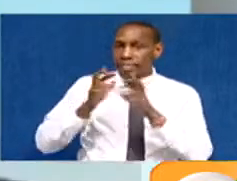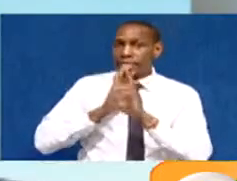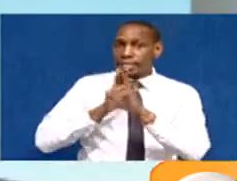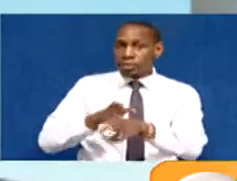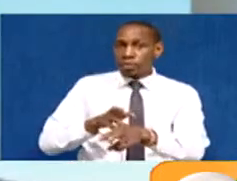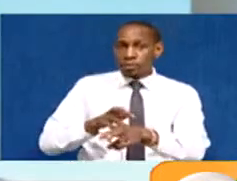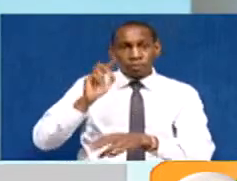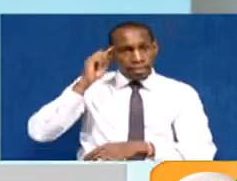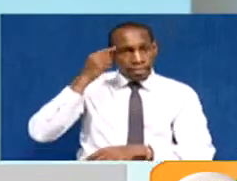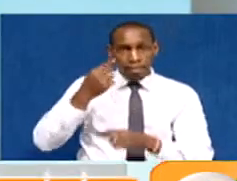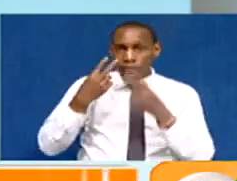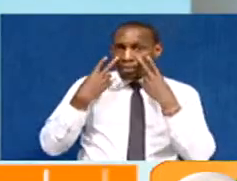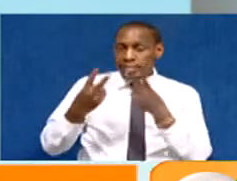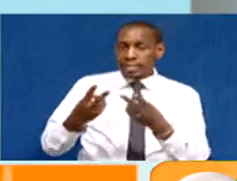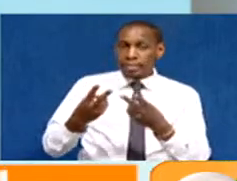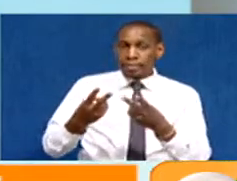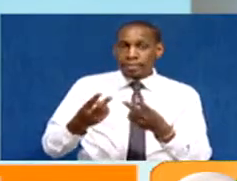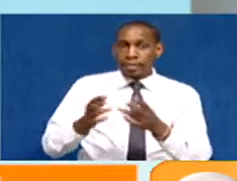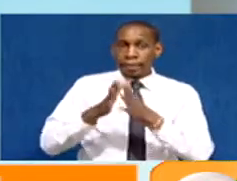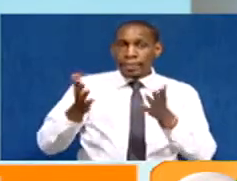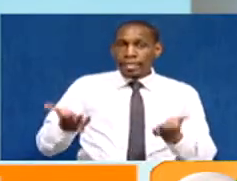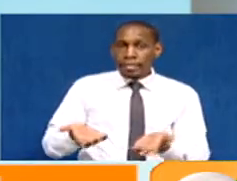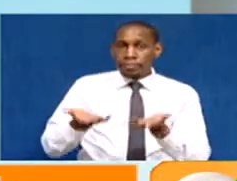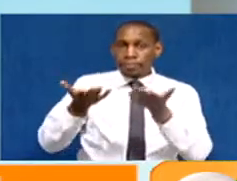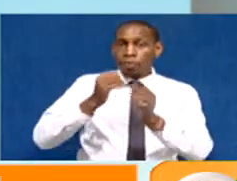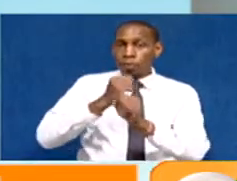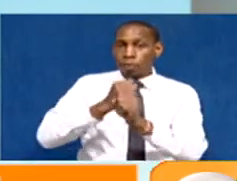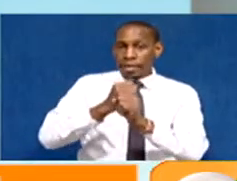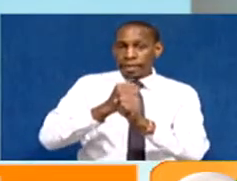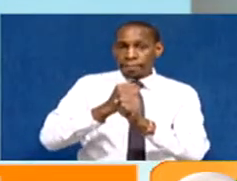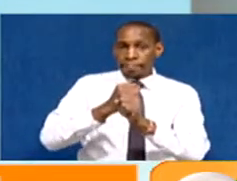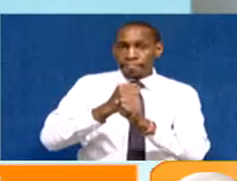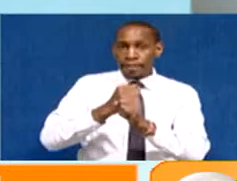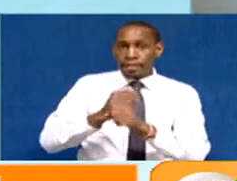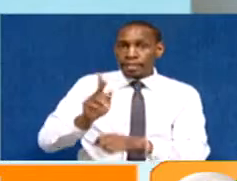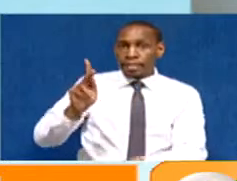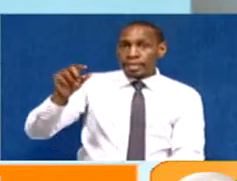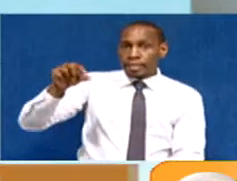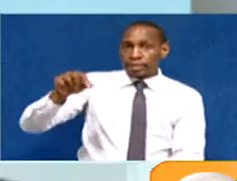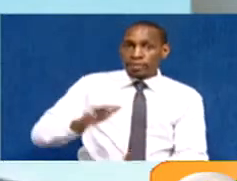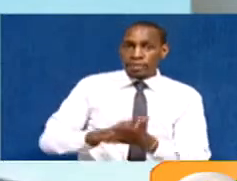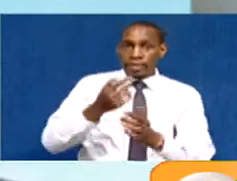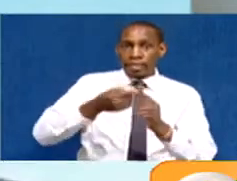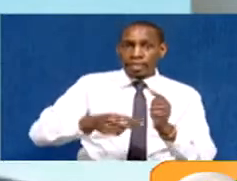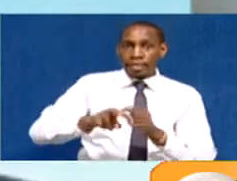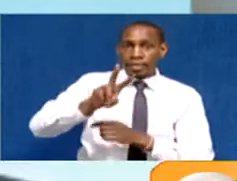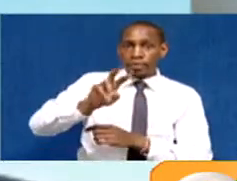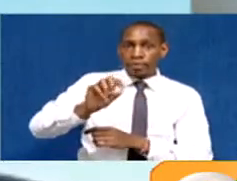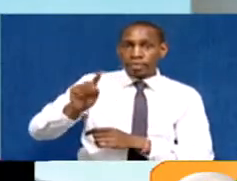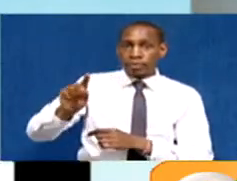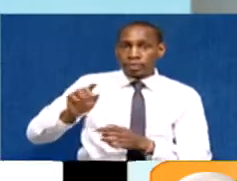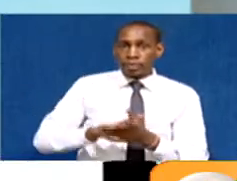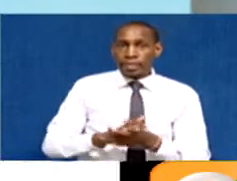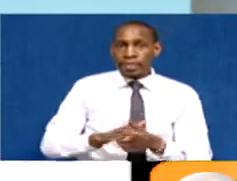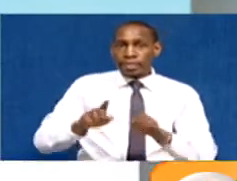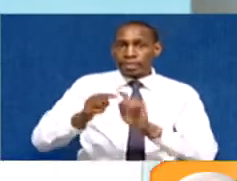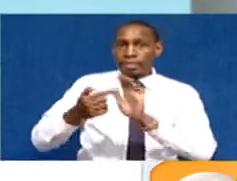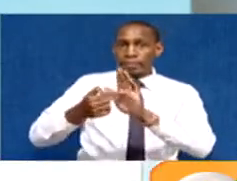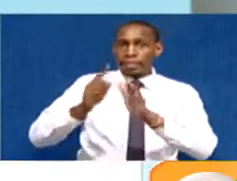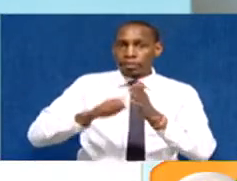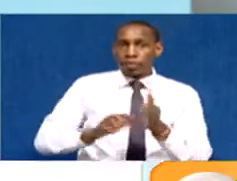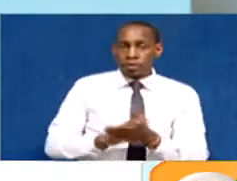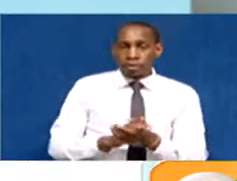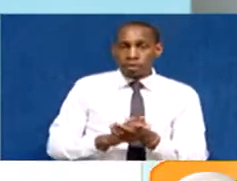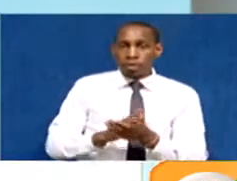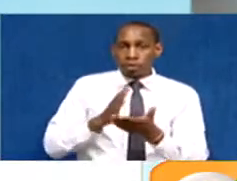results, I think you'll see a significant improved performance by Kenya Airways during 2021, which indicates not